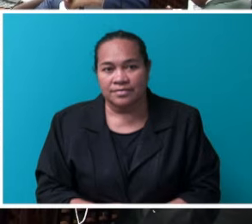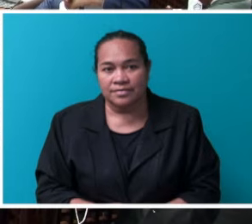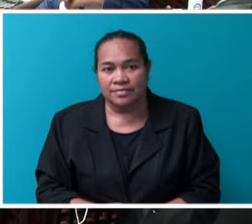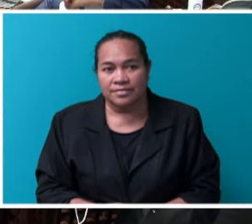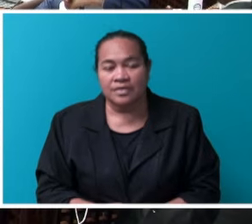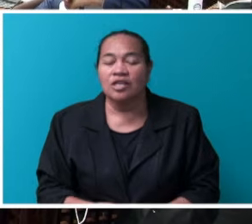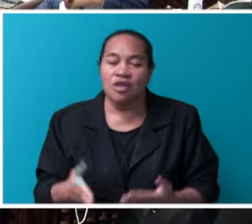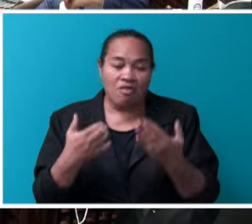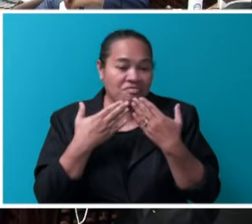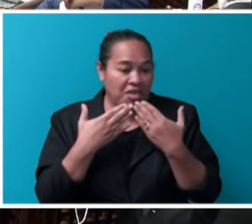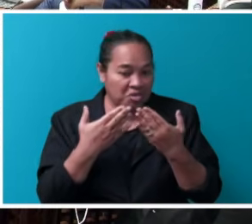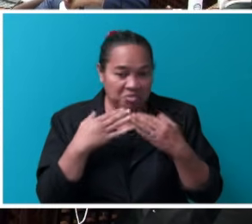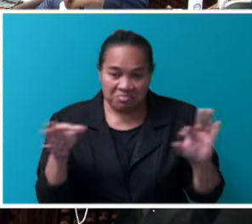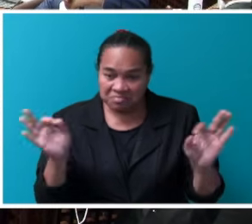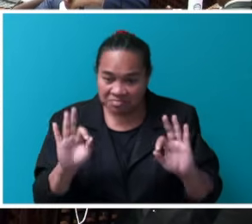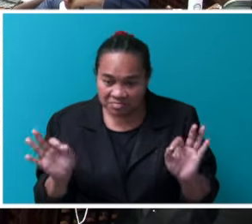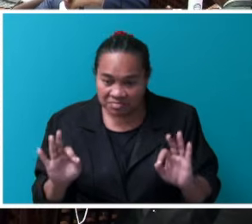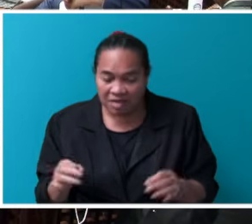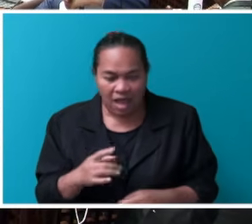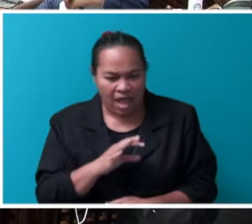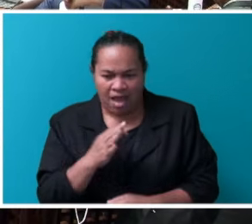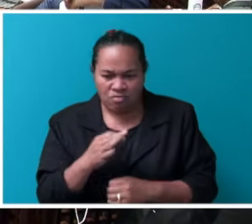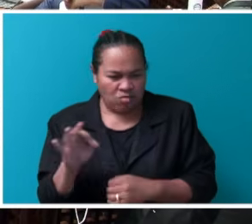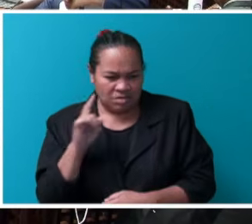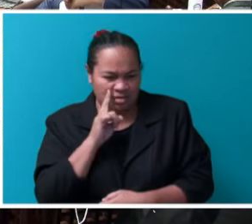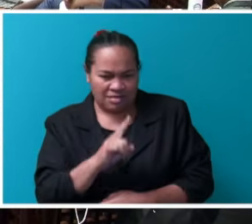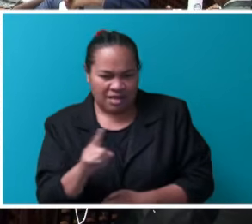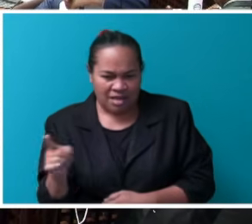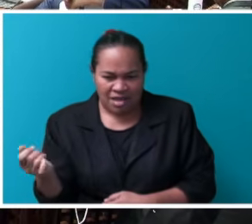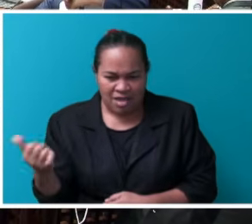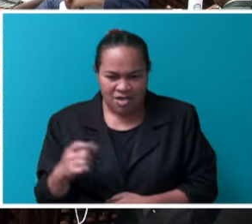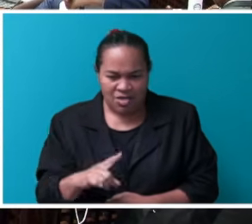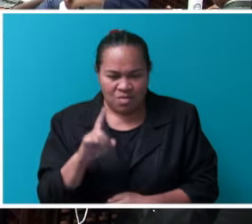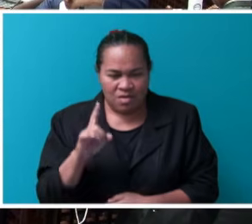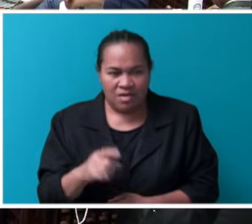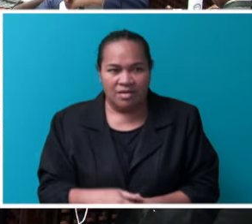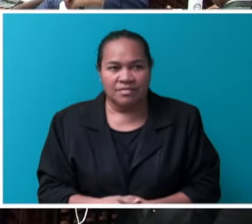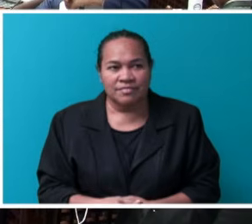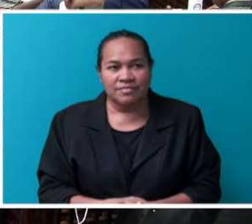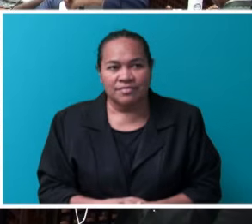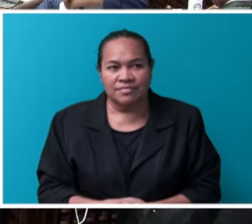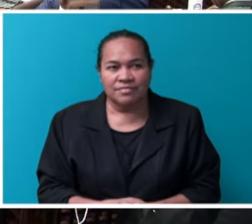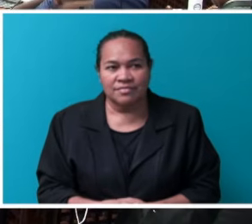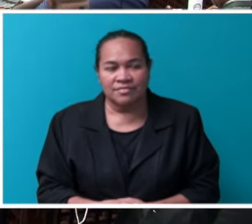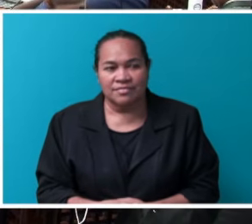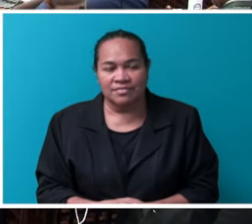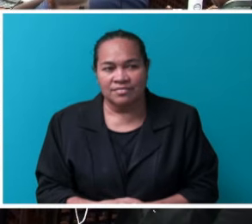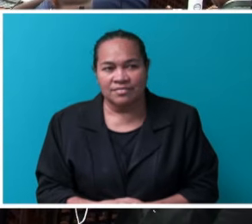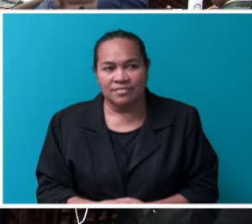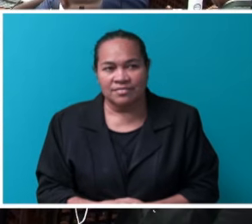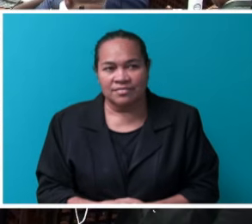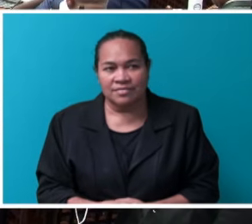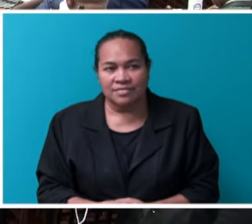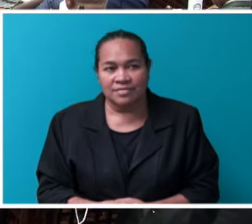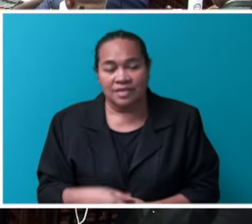Thank you. I don't see any intervention, any speakers. I call